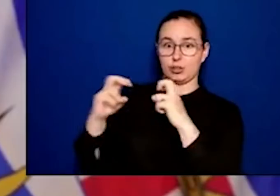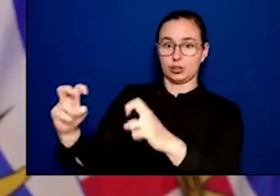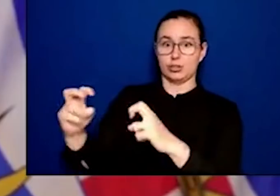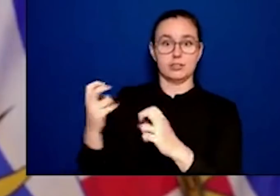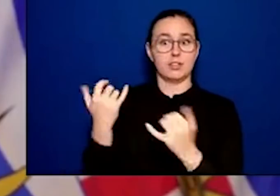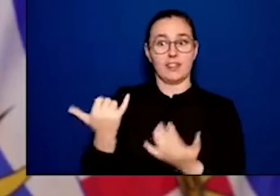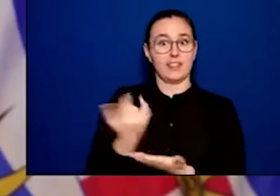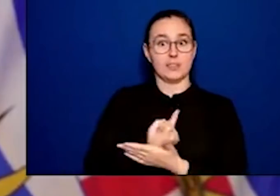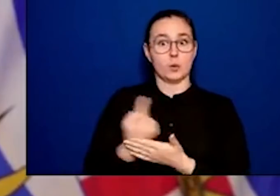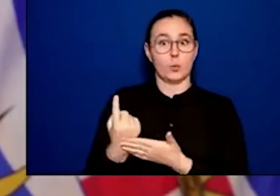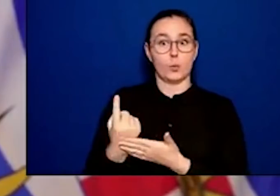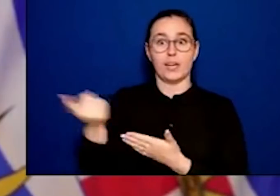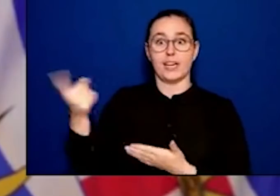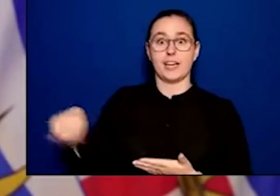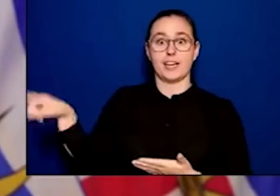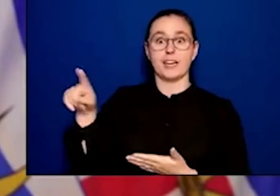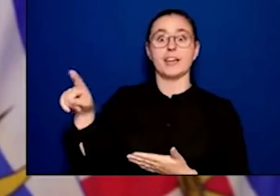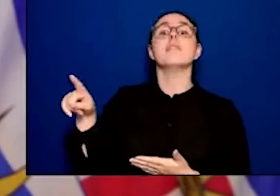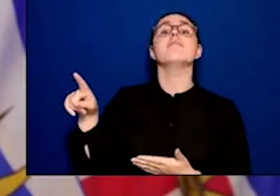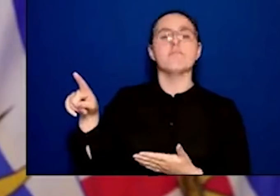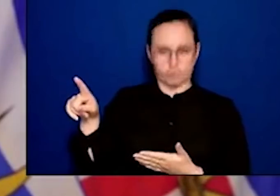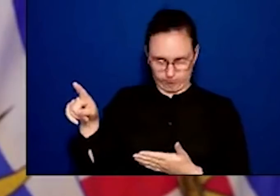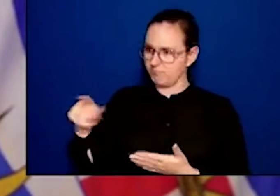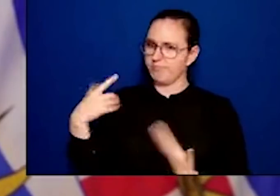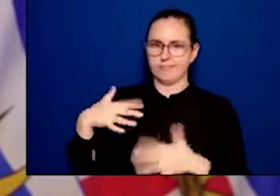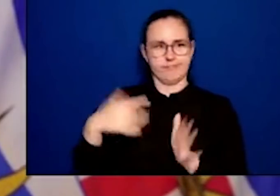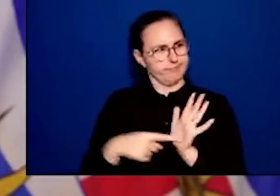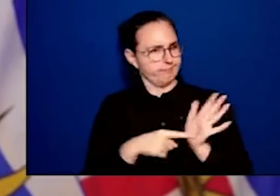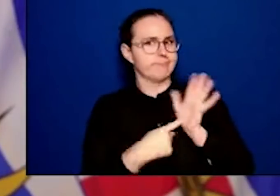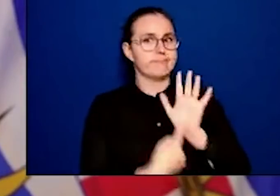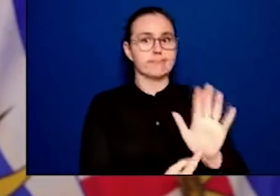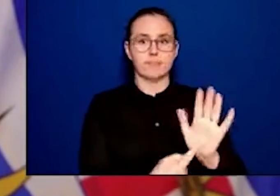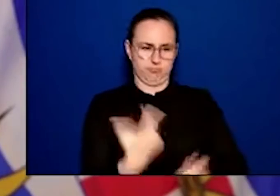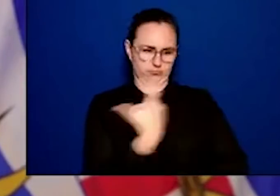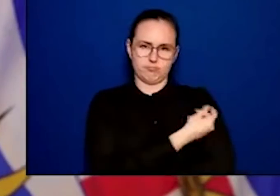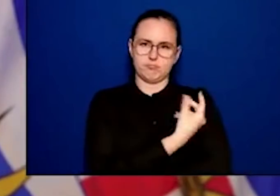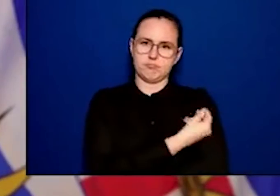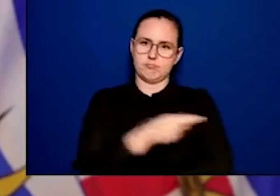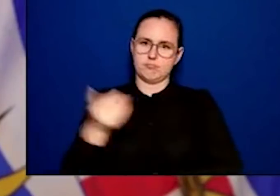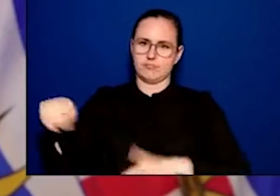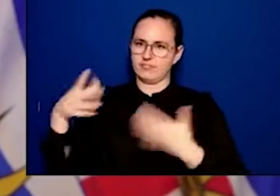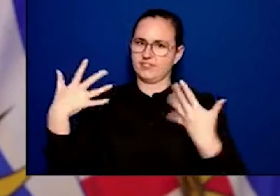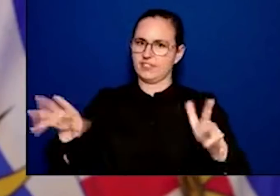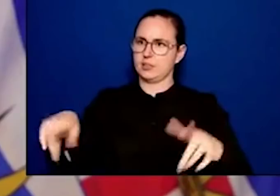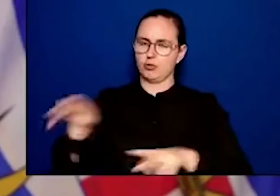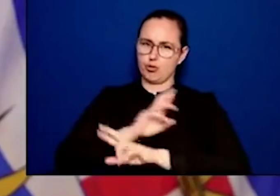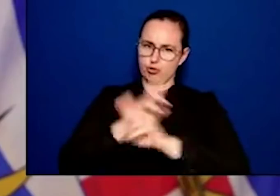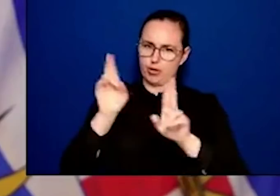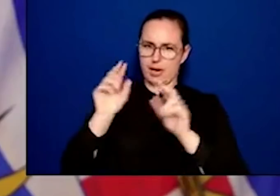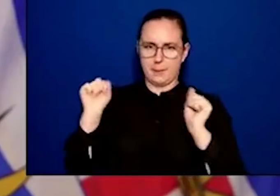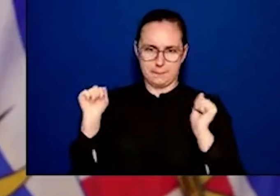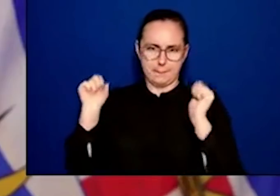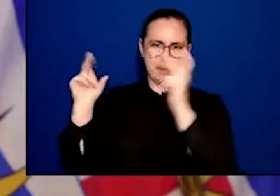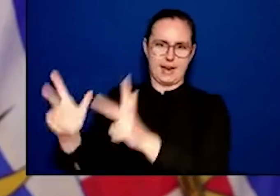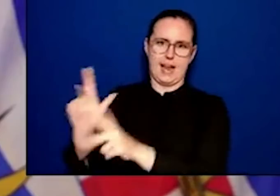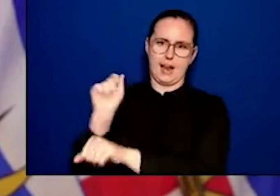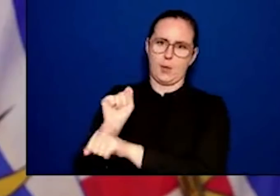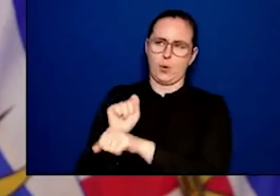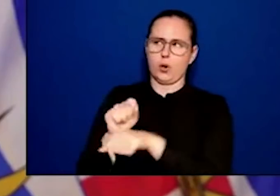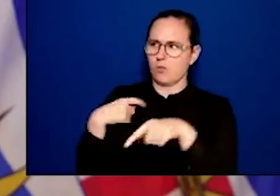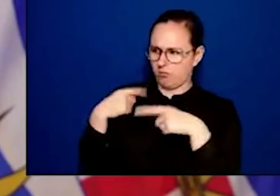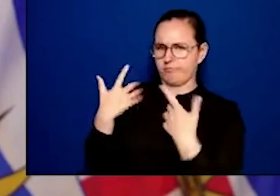example of being vaccinated to safely return to work. And I am very grateful for all of you for working together and